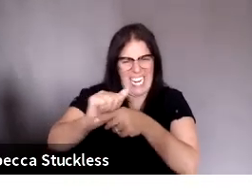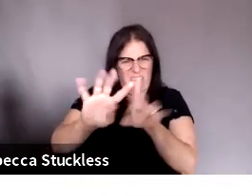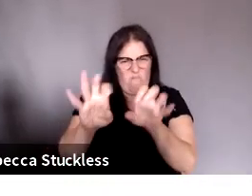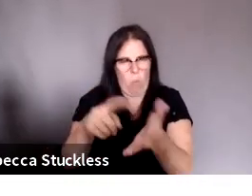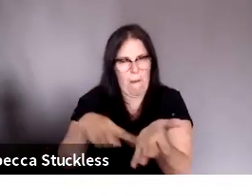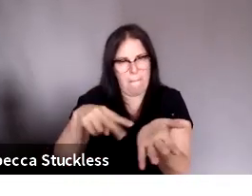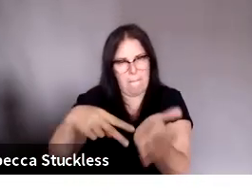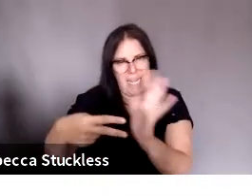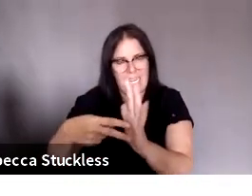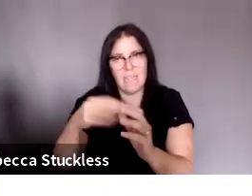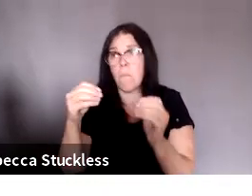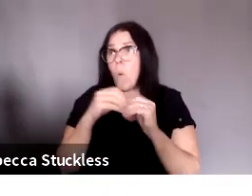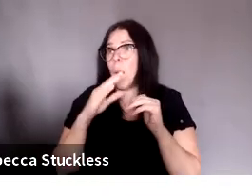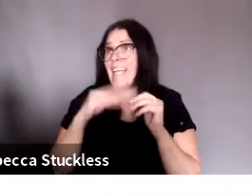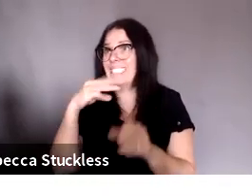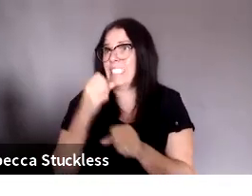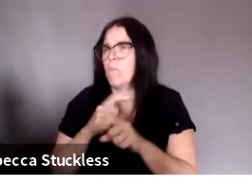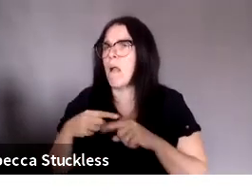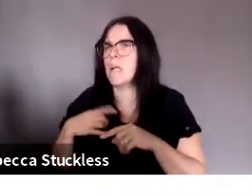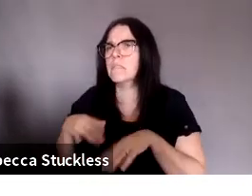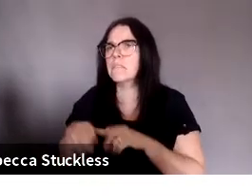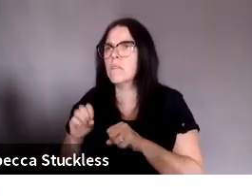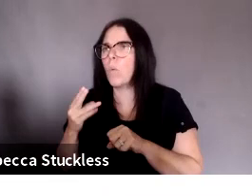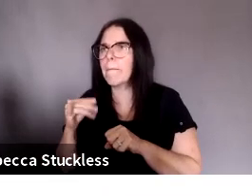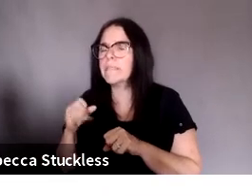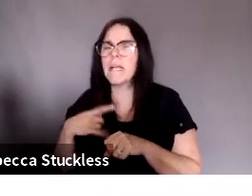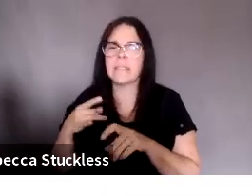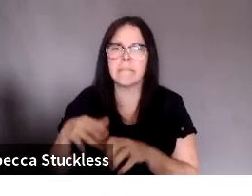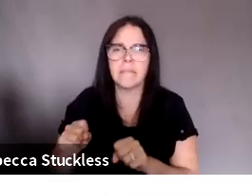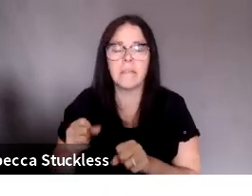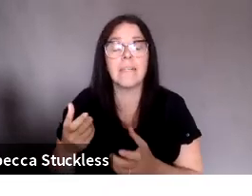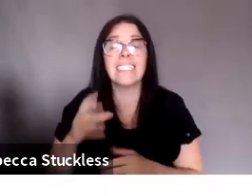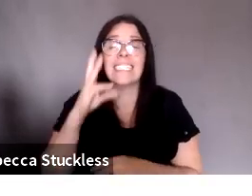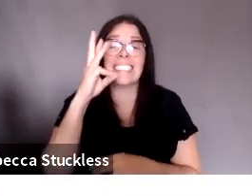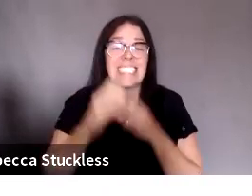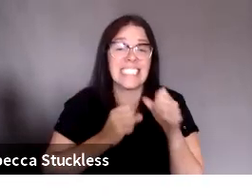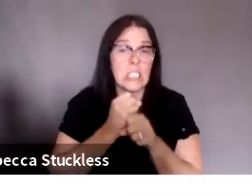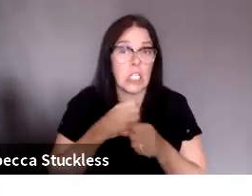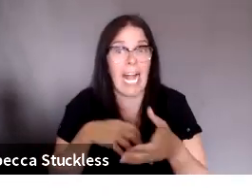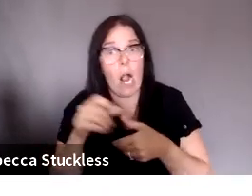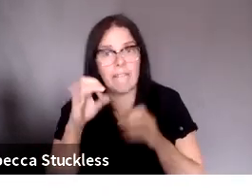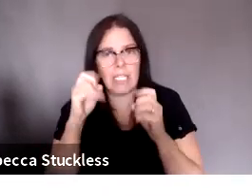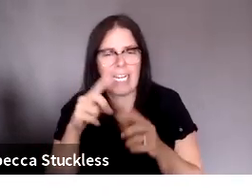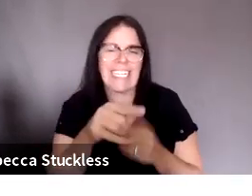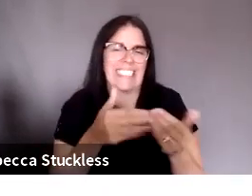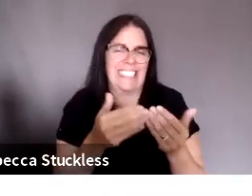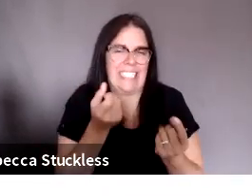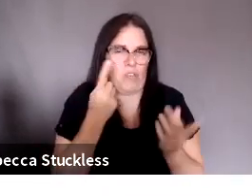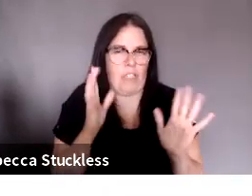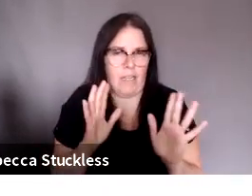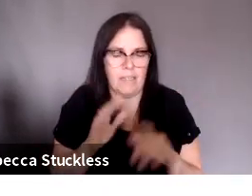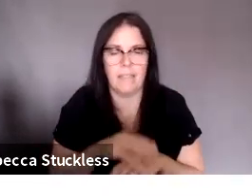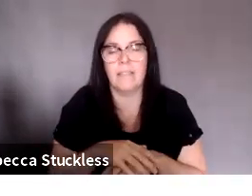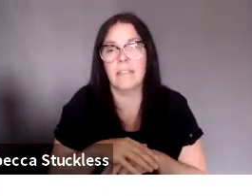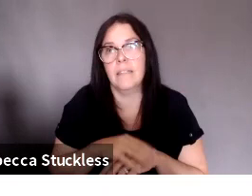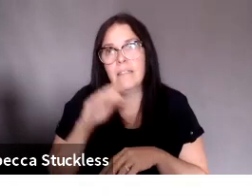6 years without training is. More than 6 years without education is a little bit easier to interpret. But again, we don't have time to talk a lot